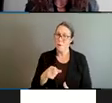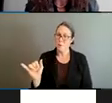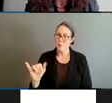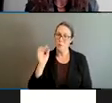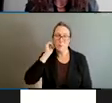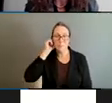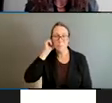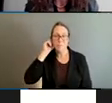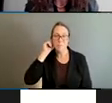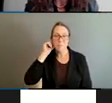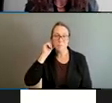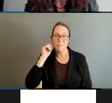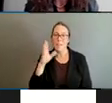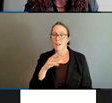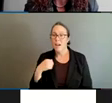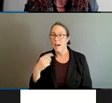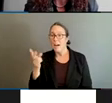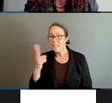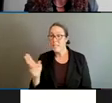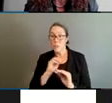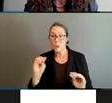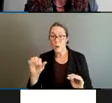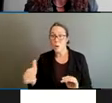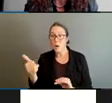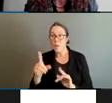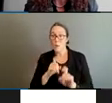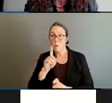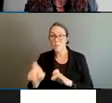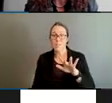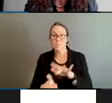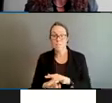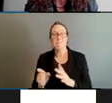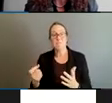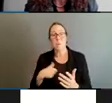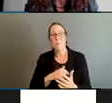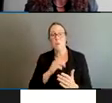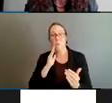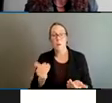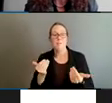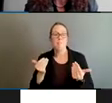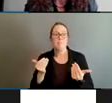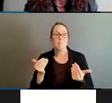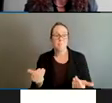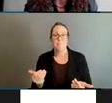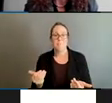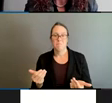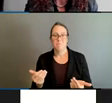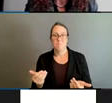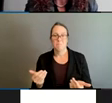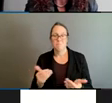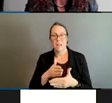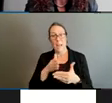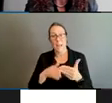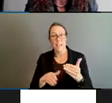but well, I see no other questions. So we will leave in this session a